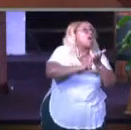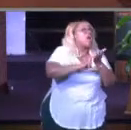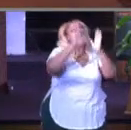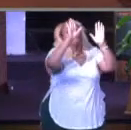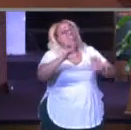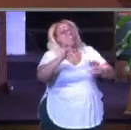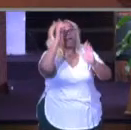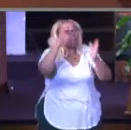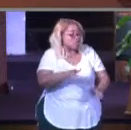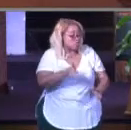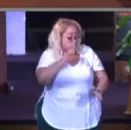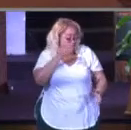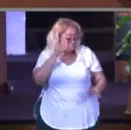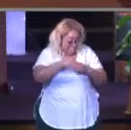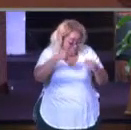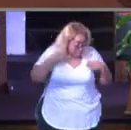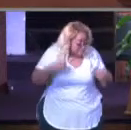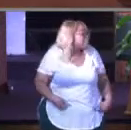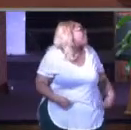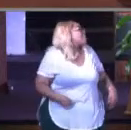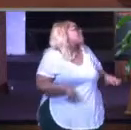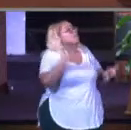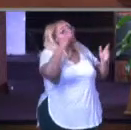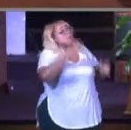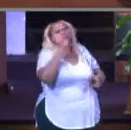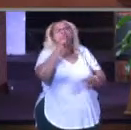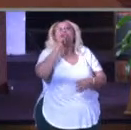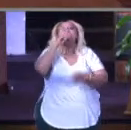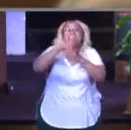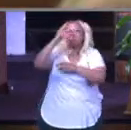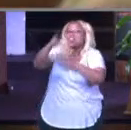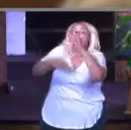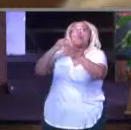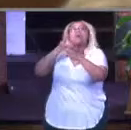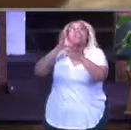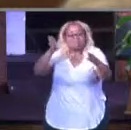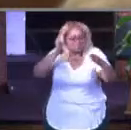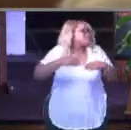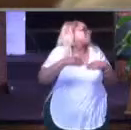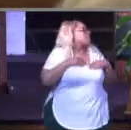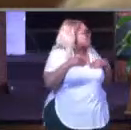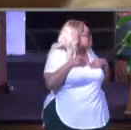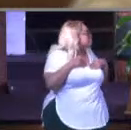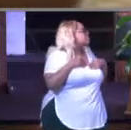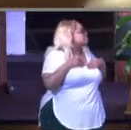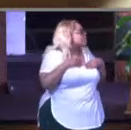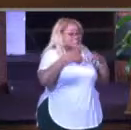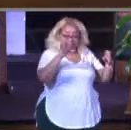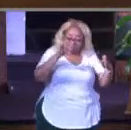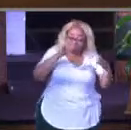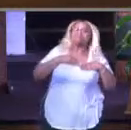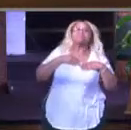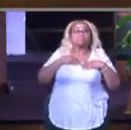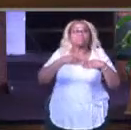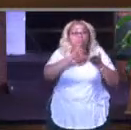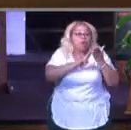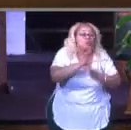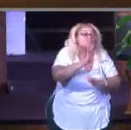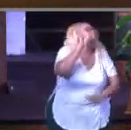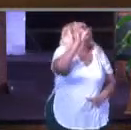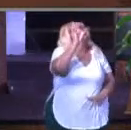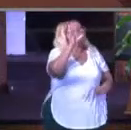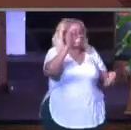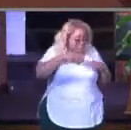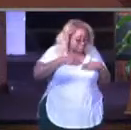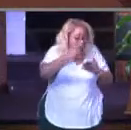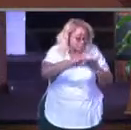greater is the one who is in you than the one who is in the world. Receive, Hashata, receive the Holy